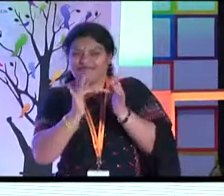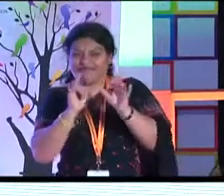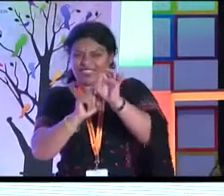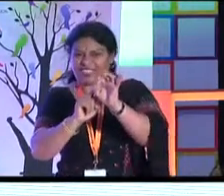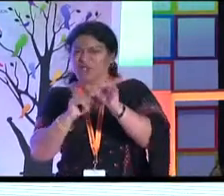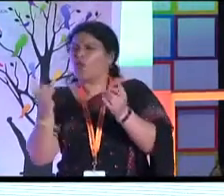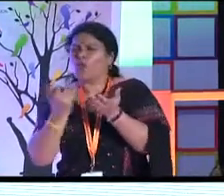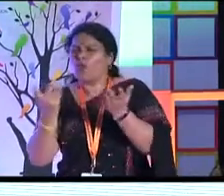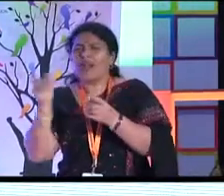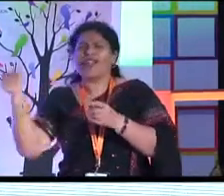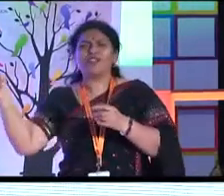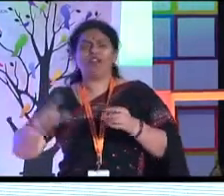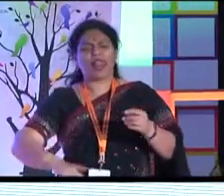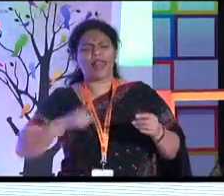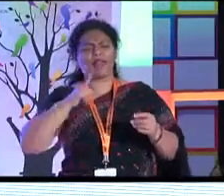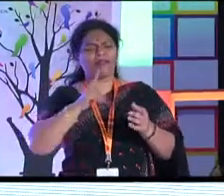is your biggest life lesson?